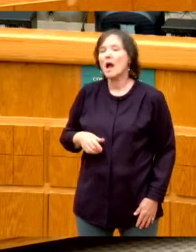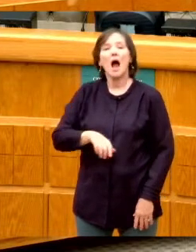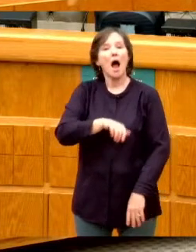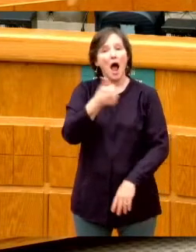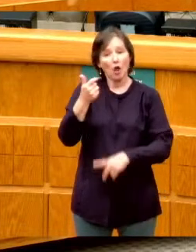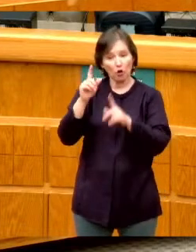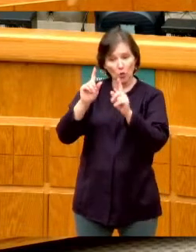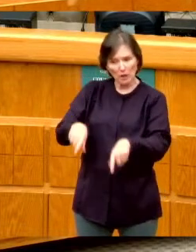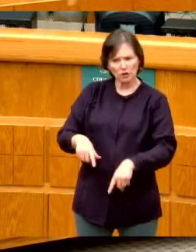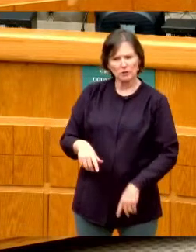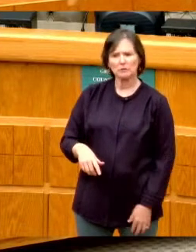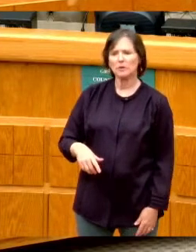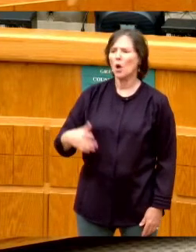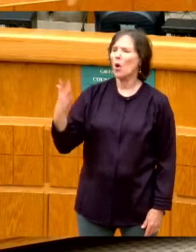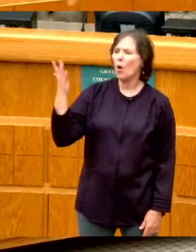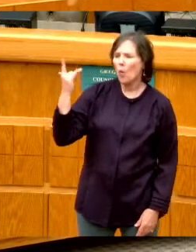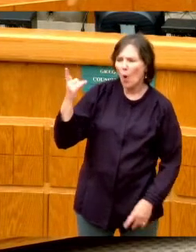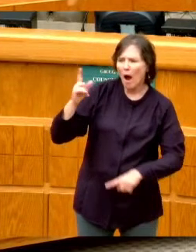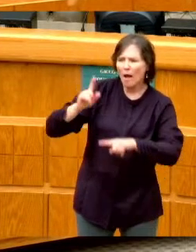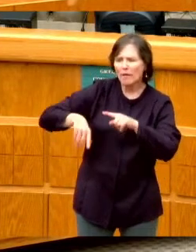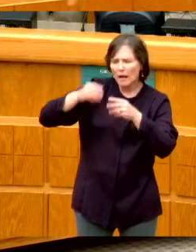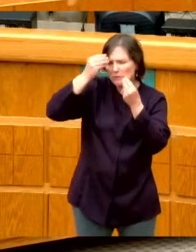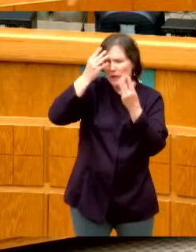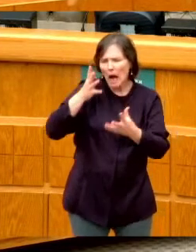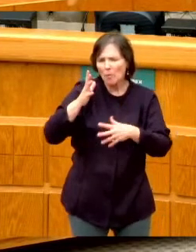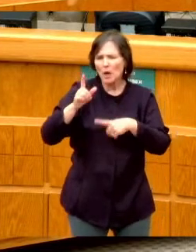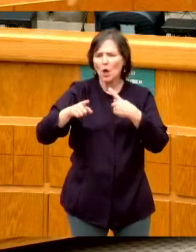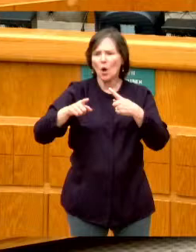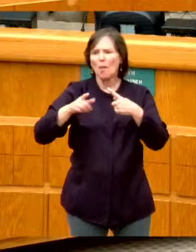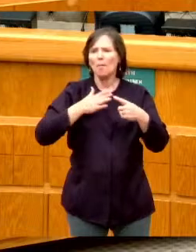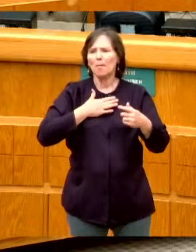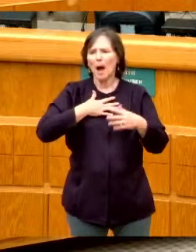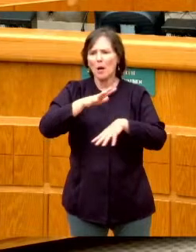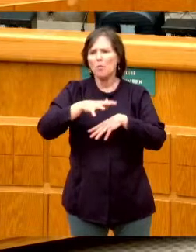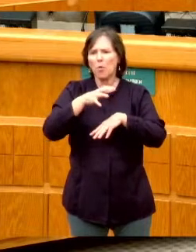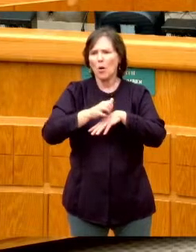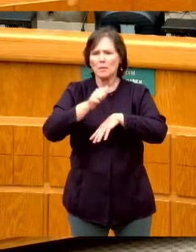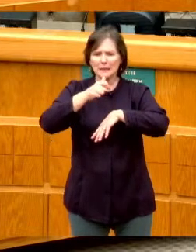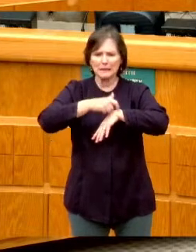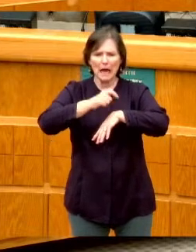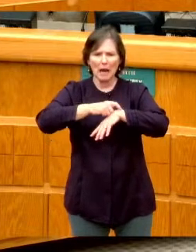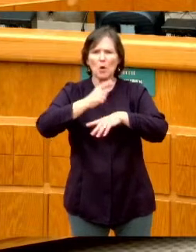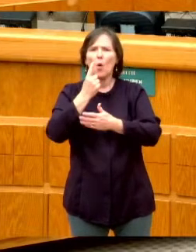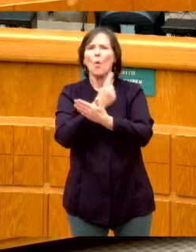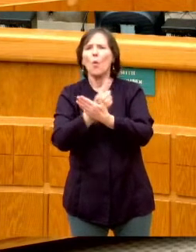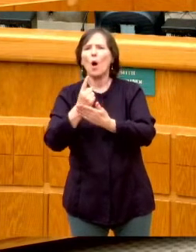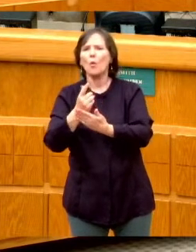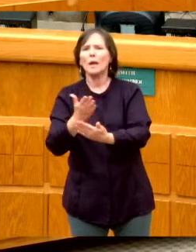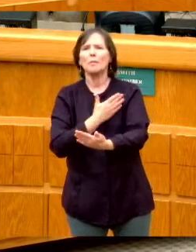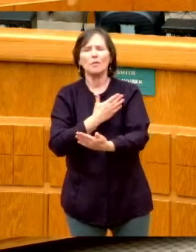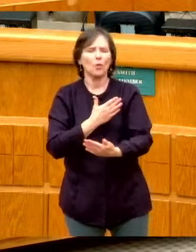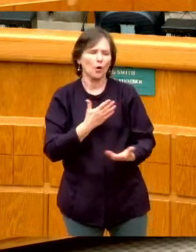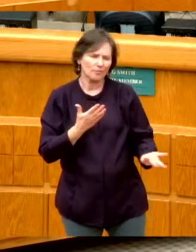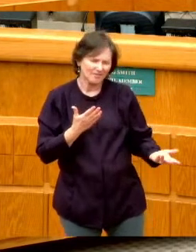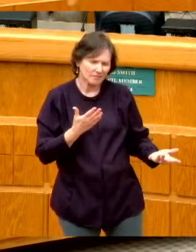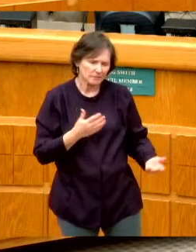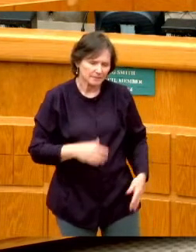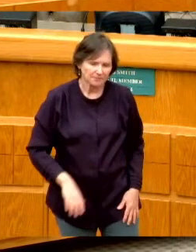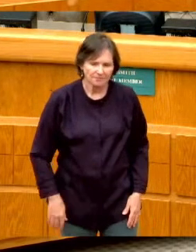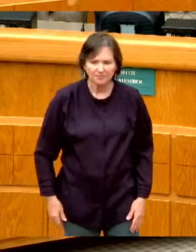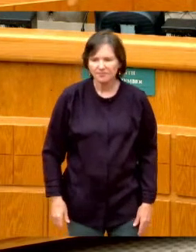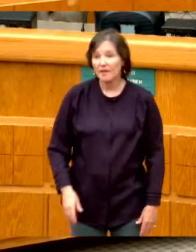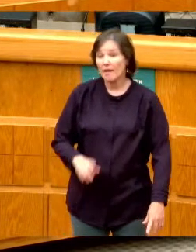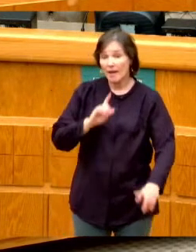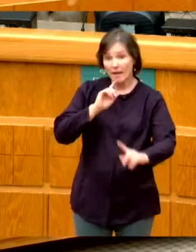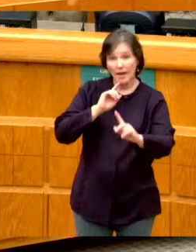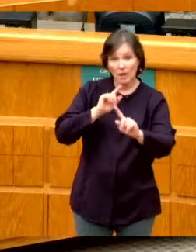The real reason is that we receive it and we try to put it in people's arms as quickly as possible. So we received